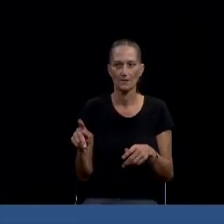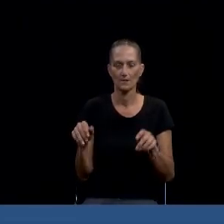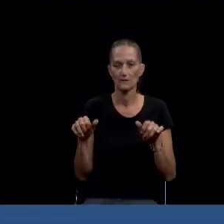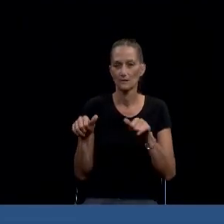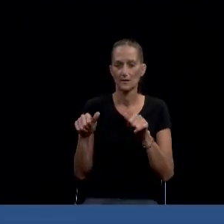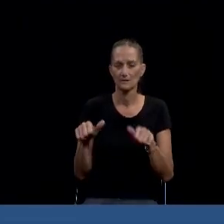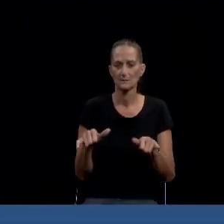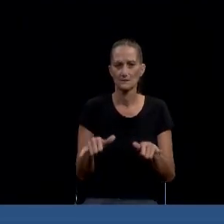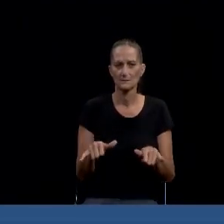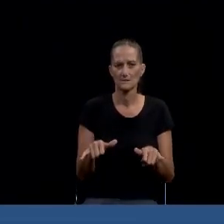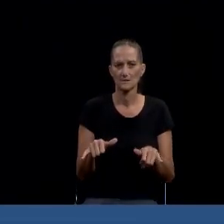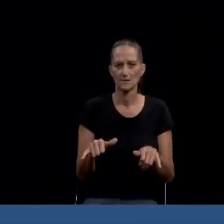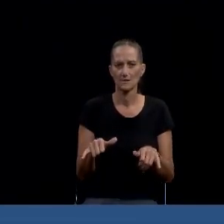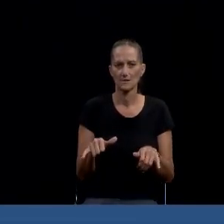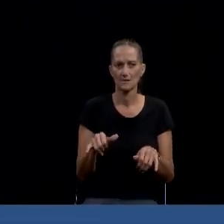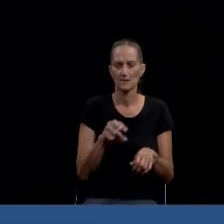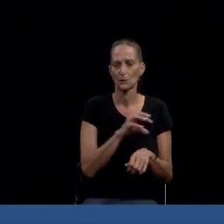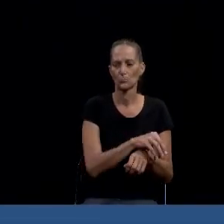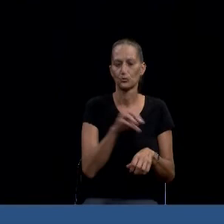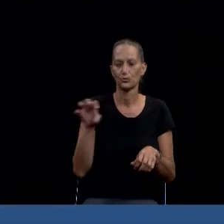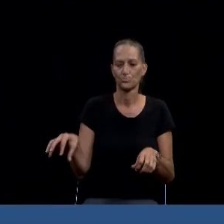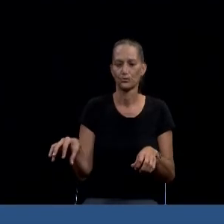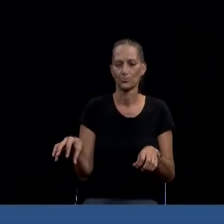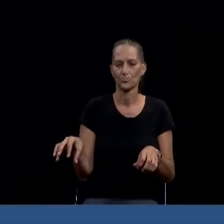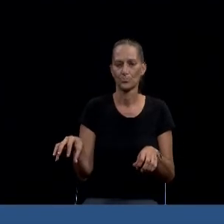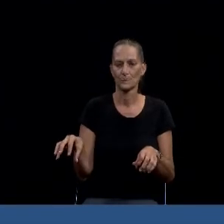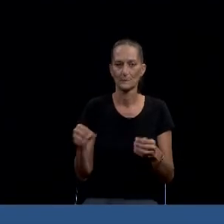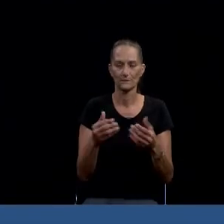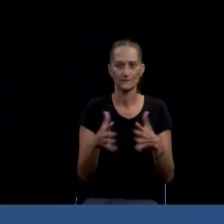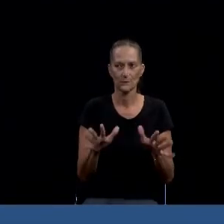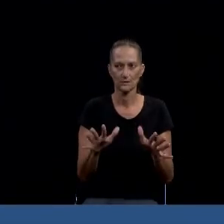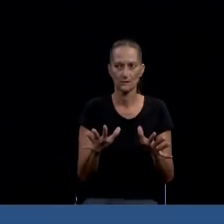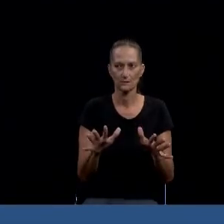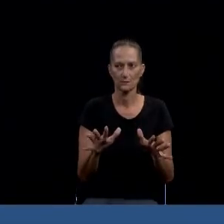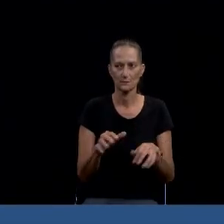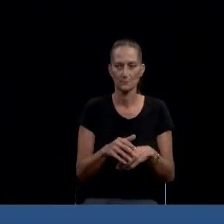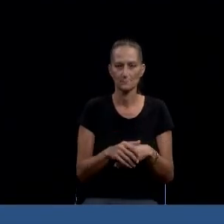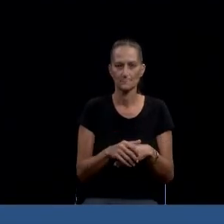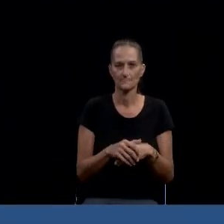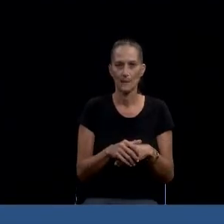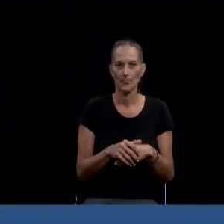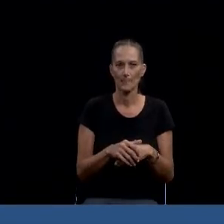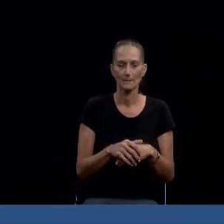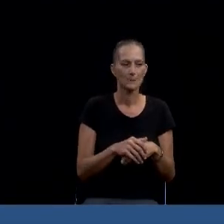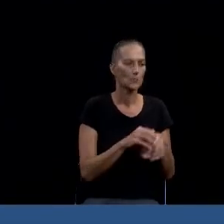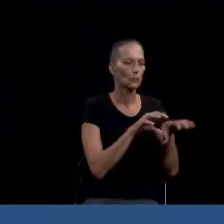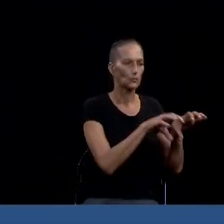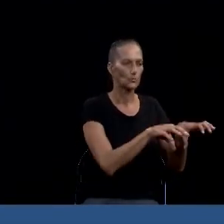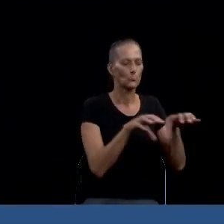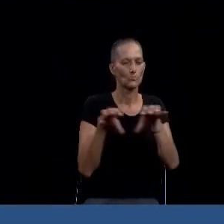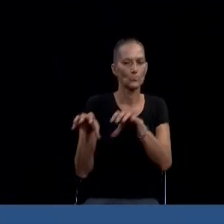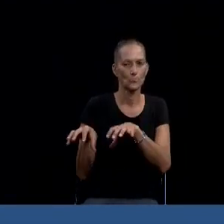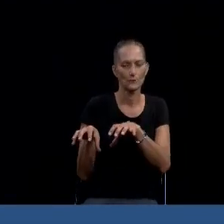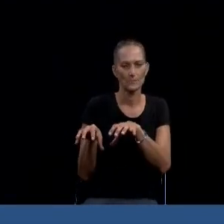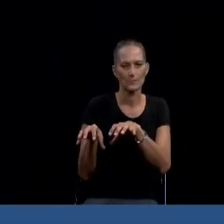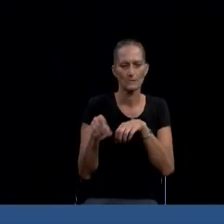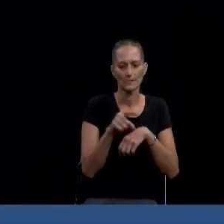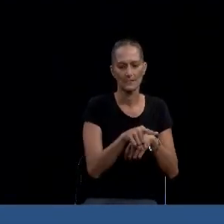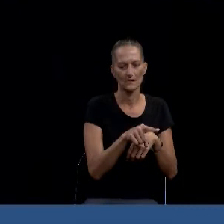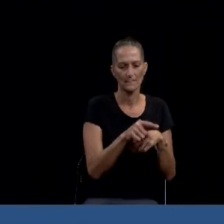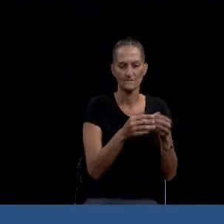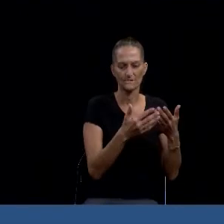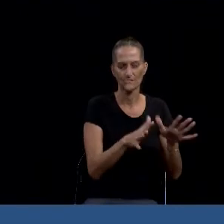complete? We will be moving them as the phase is complete. We cannot promise somebody they would get to be in their same